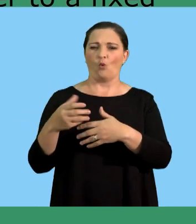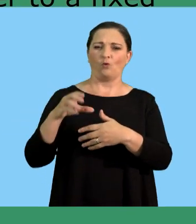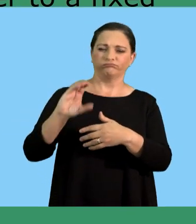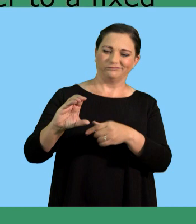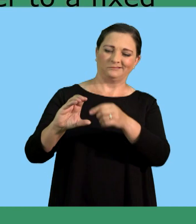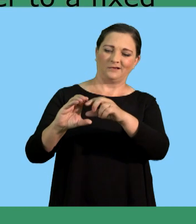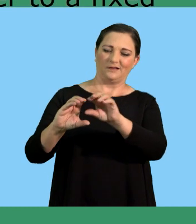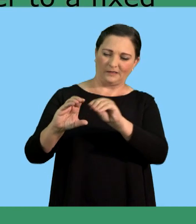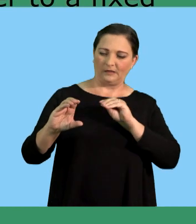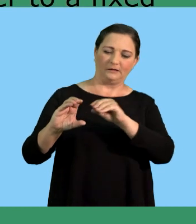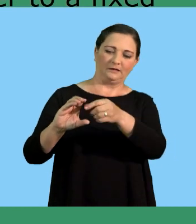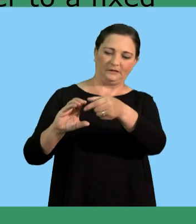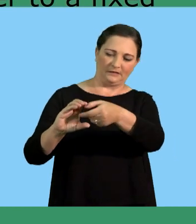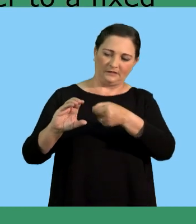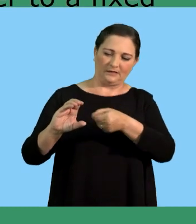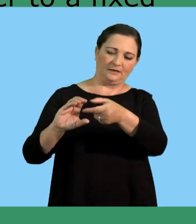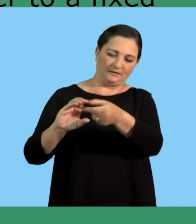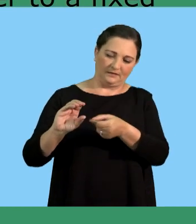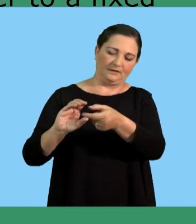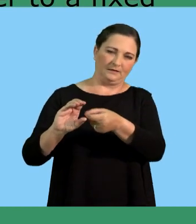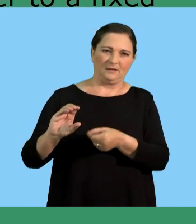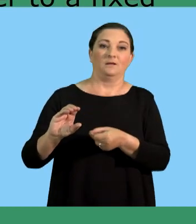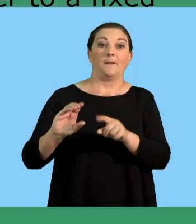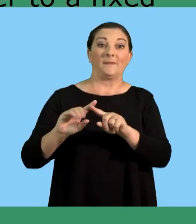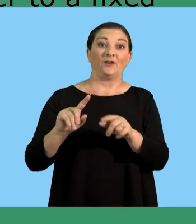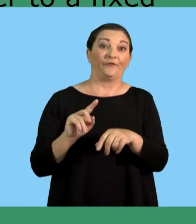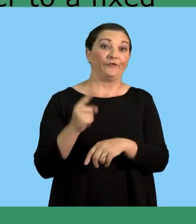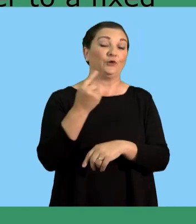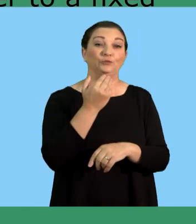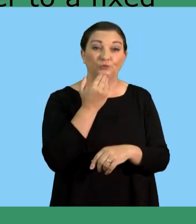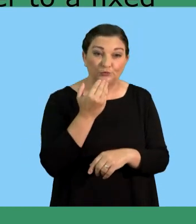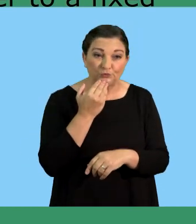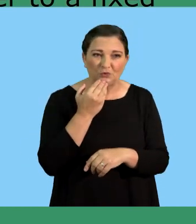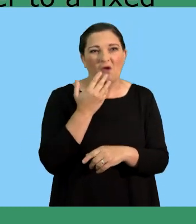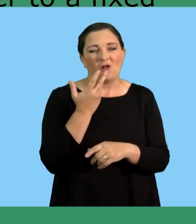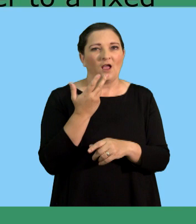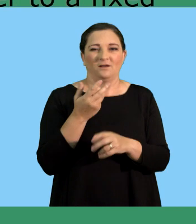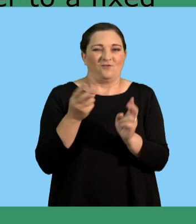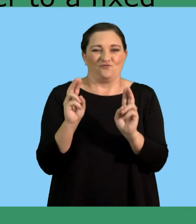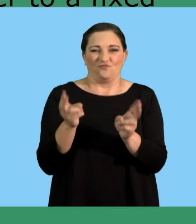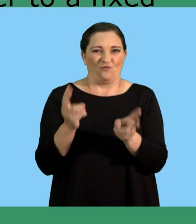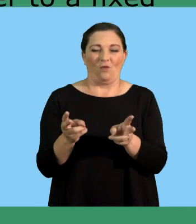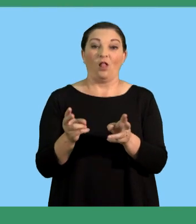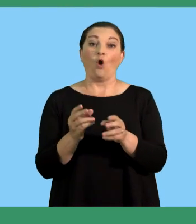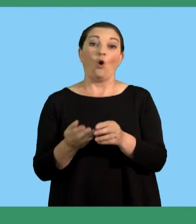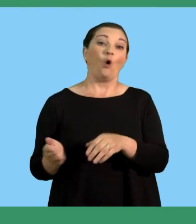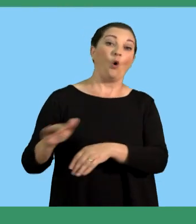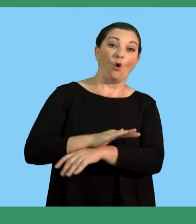of these dividends, and it takes priority over that of the ordinary share